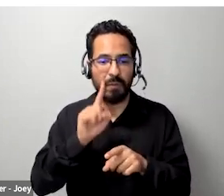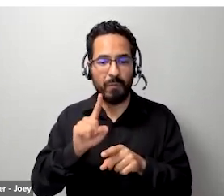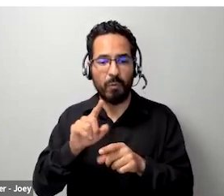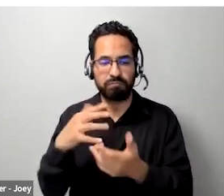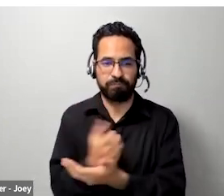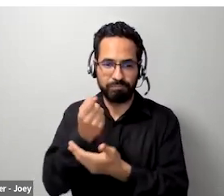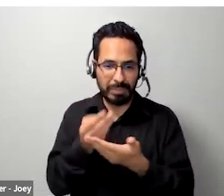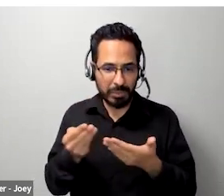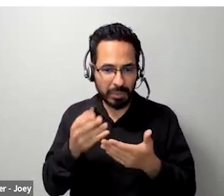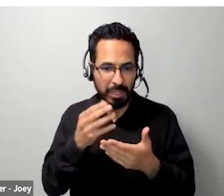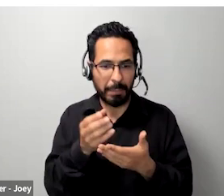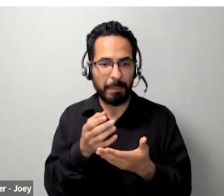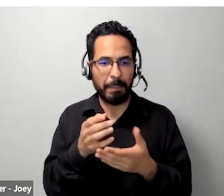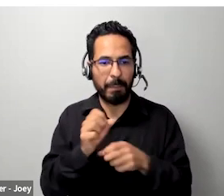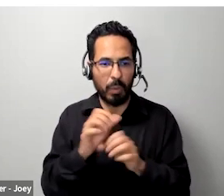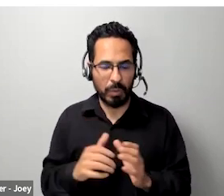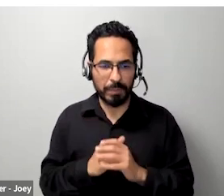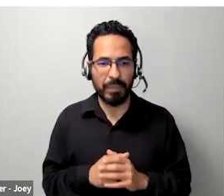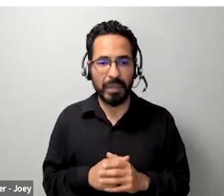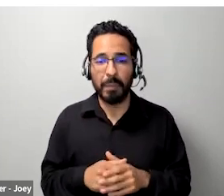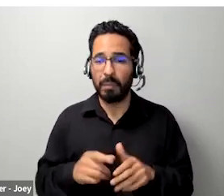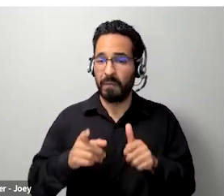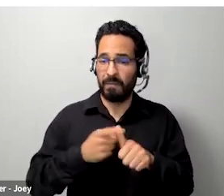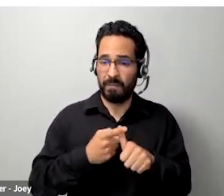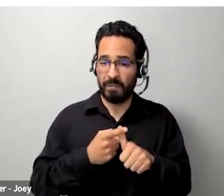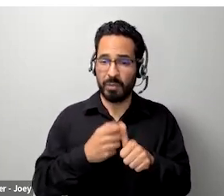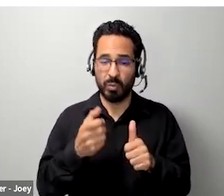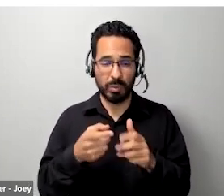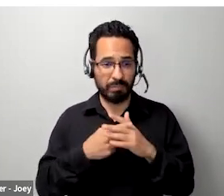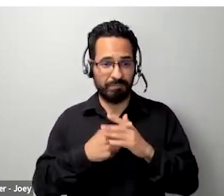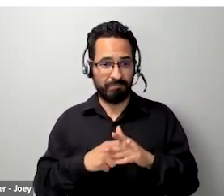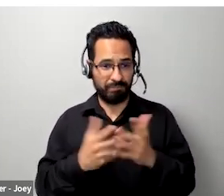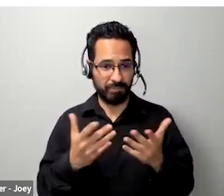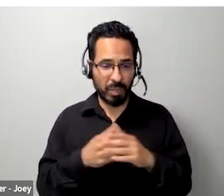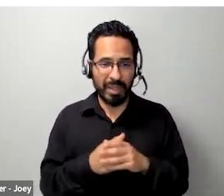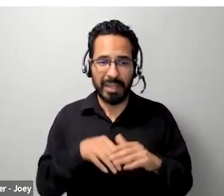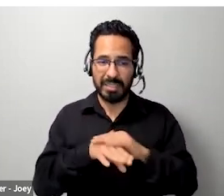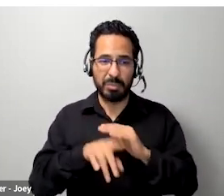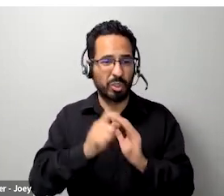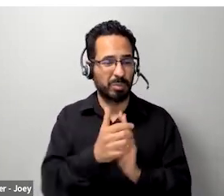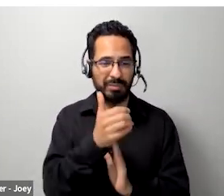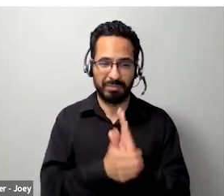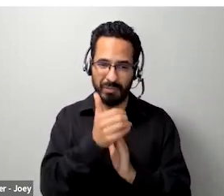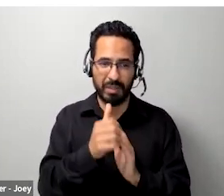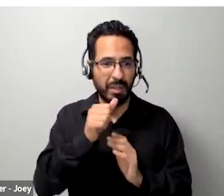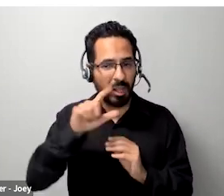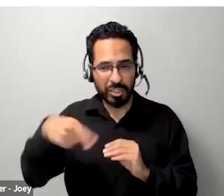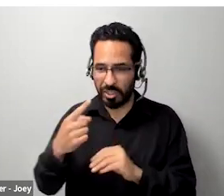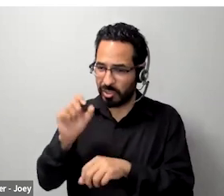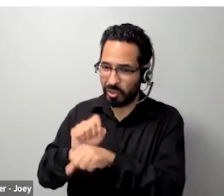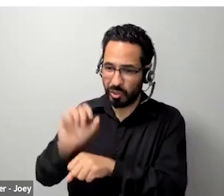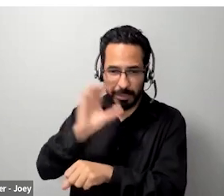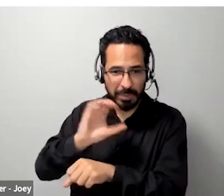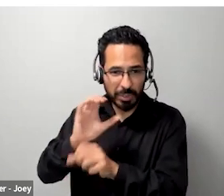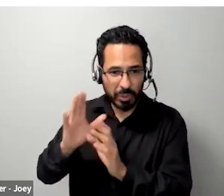And one key takeaway that we want to reinforce from the start: accessibility should be the default, not just for job seekers,